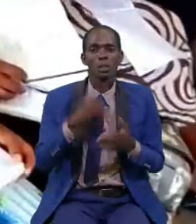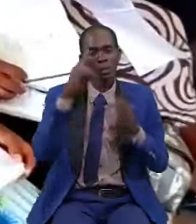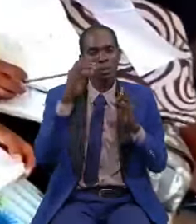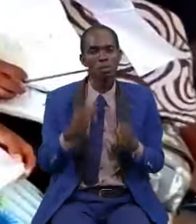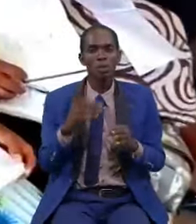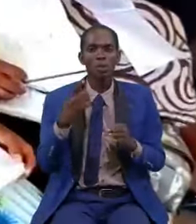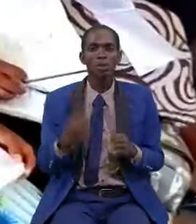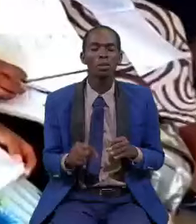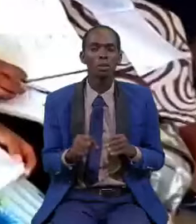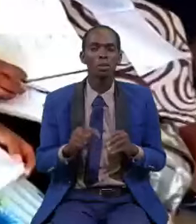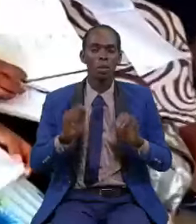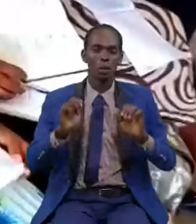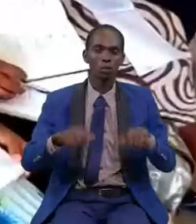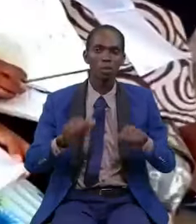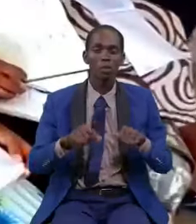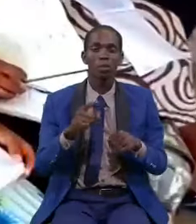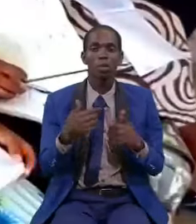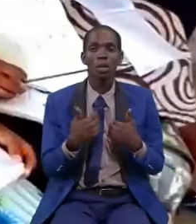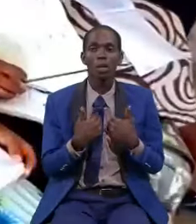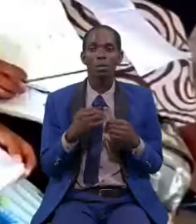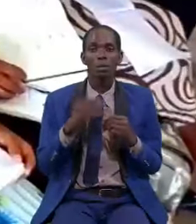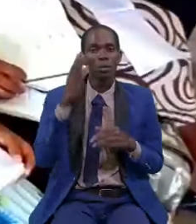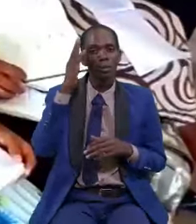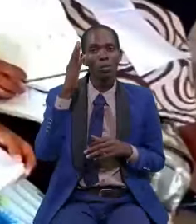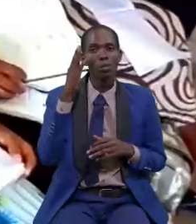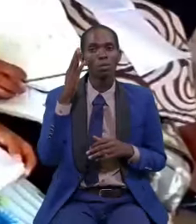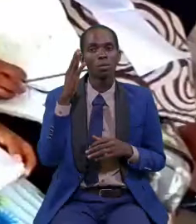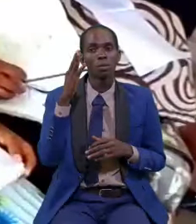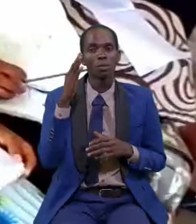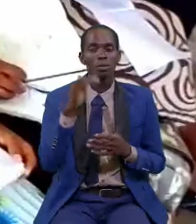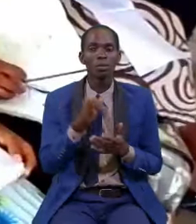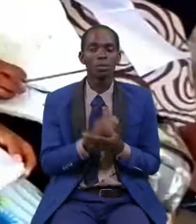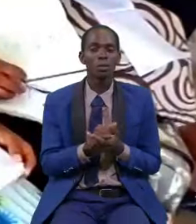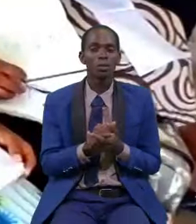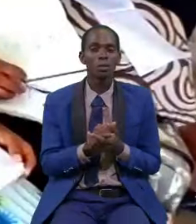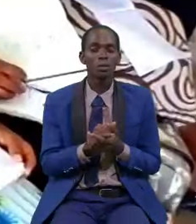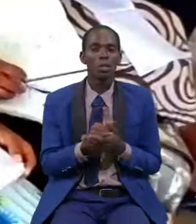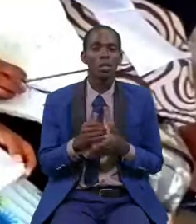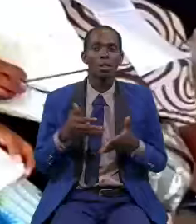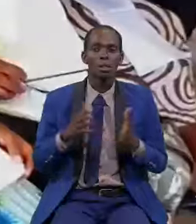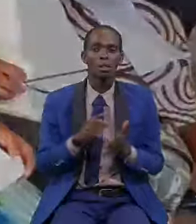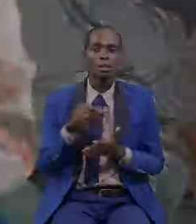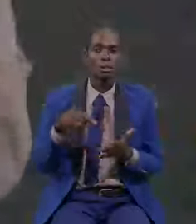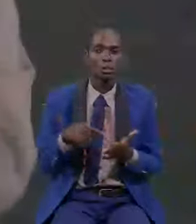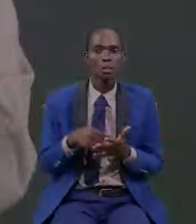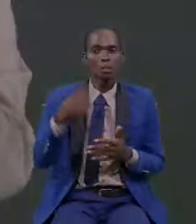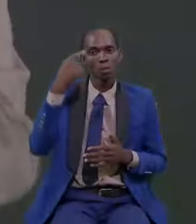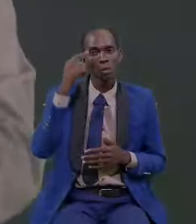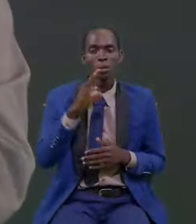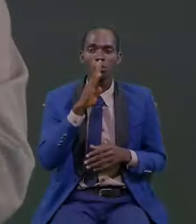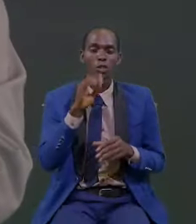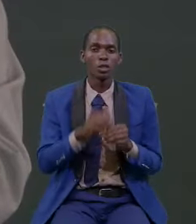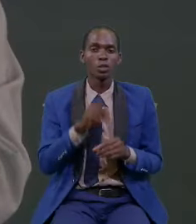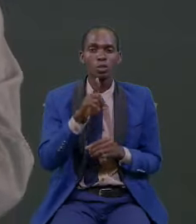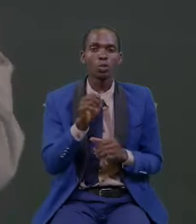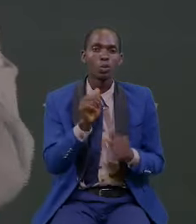life, and it determines the victorious life that you live. Let this mind be in you, which was